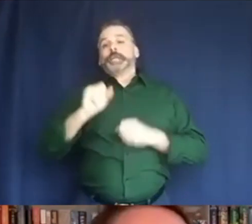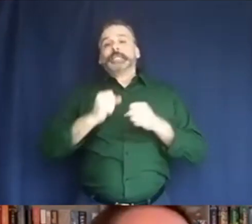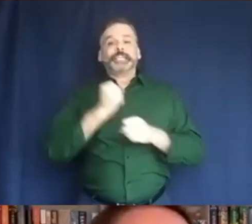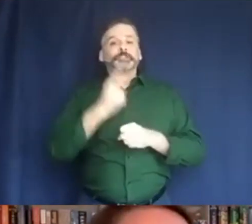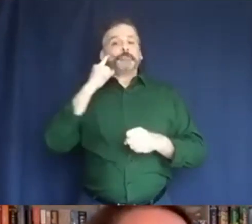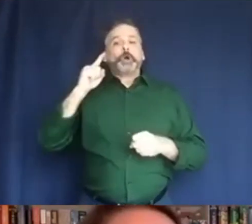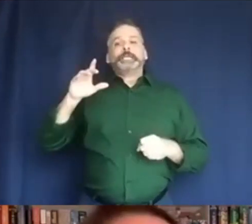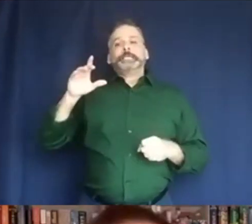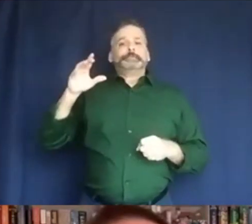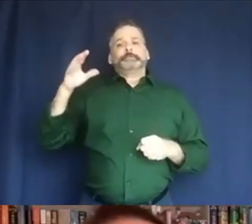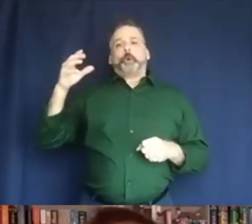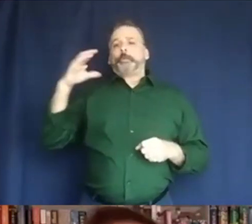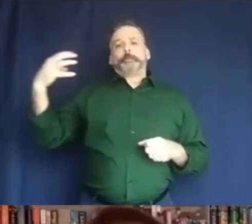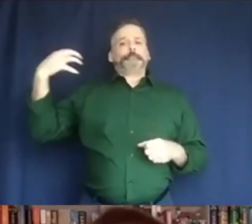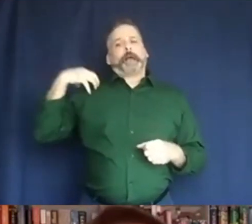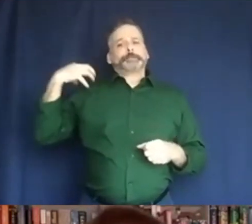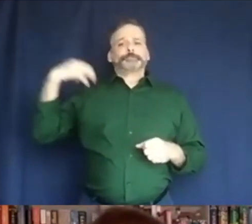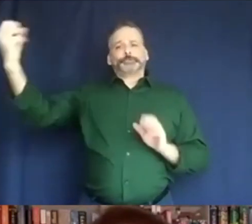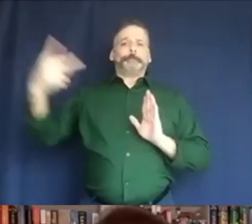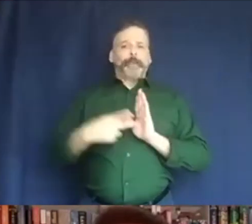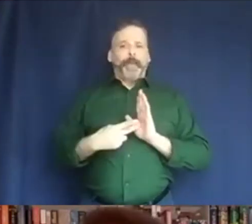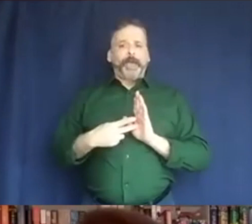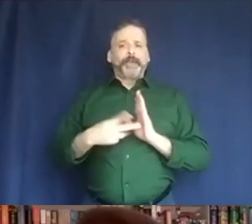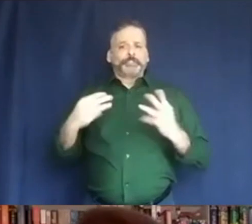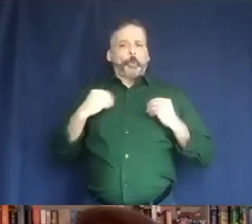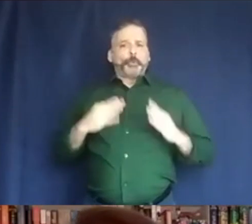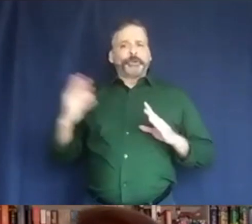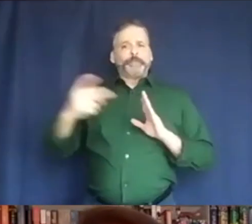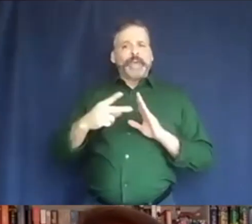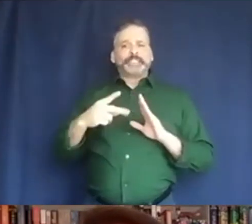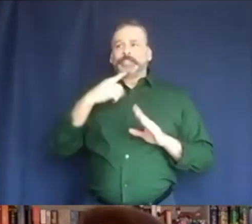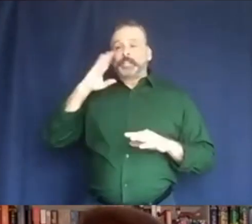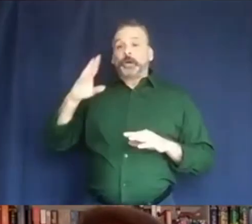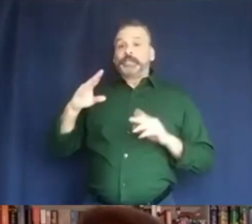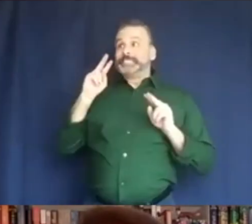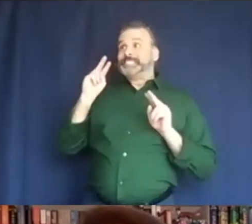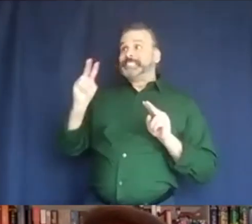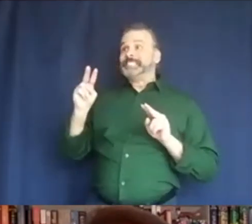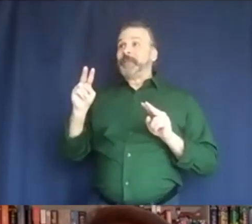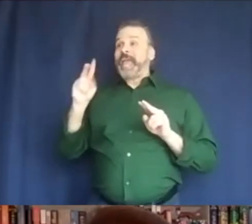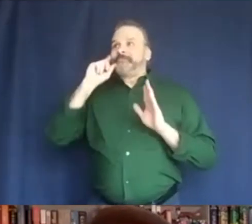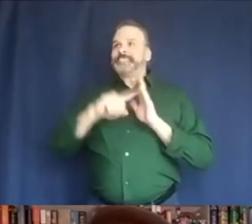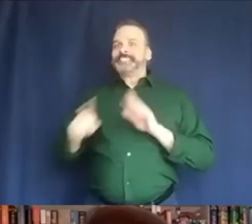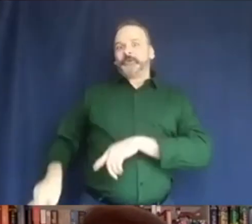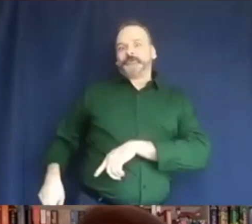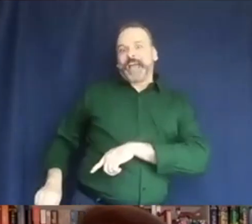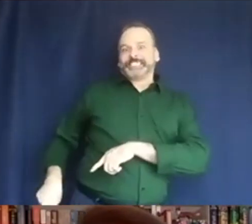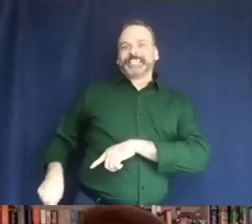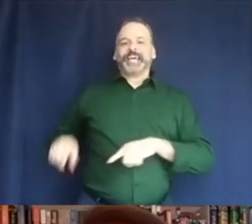his master to just come back and just to, you know, say hello. And he sees him and he recognizes him. He wags his tail and